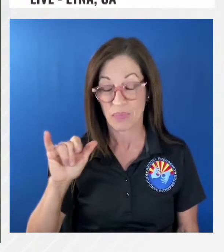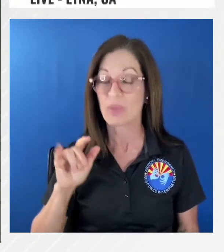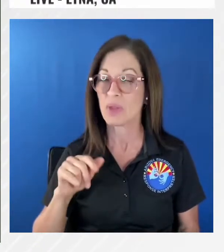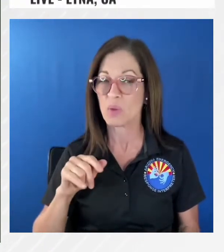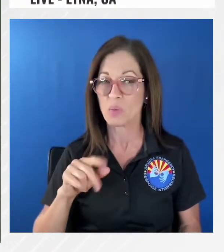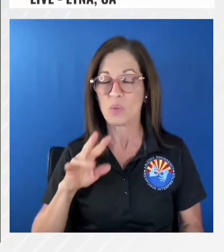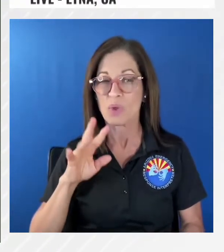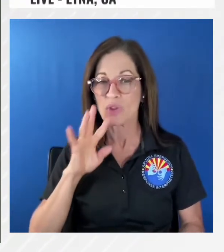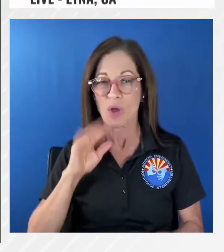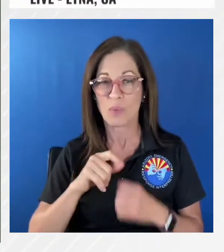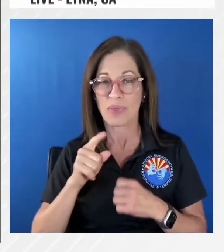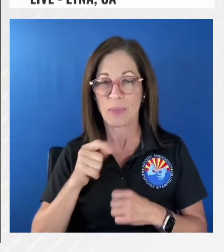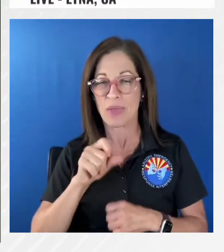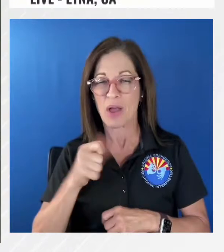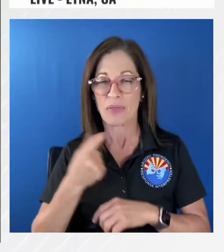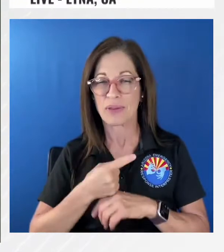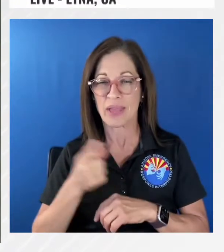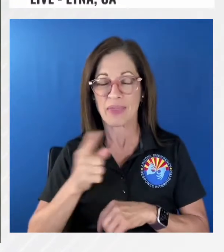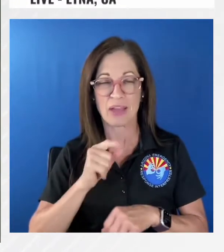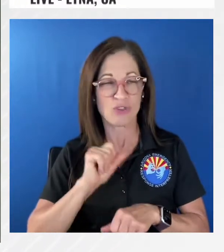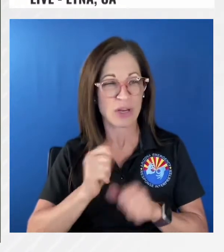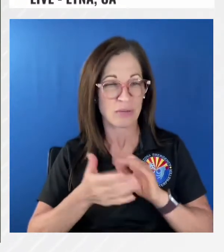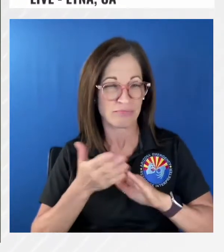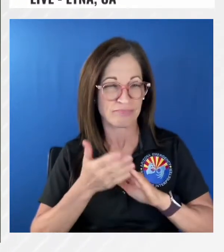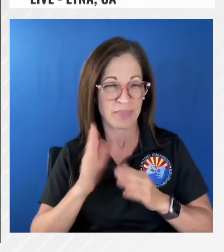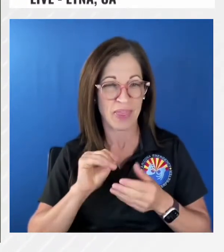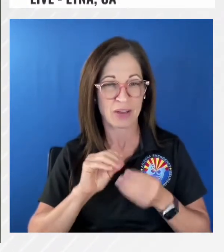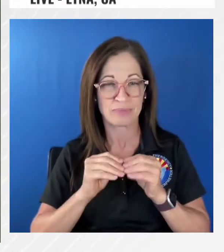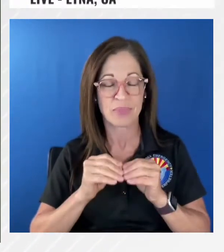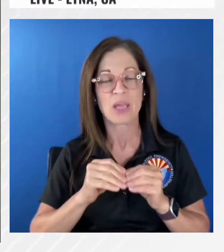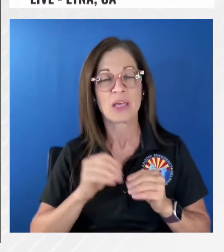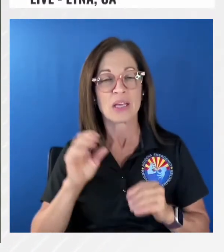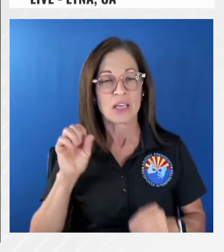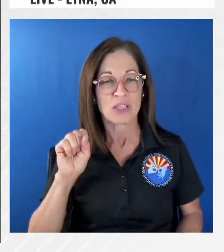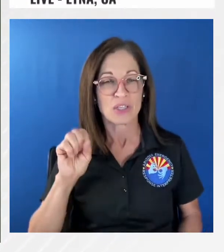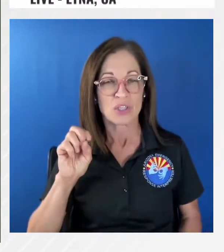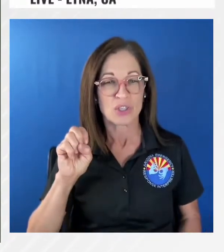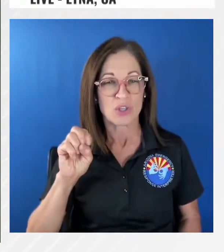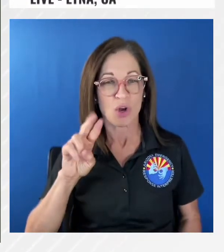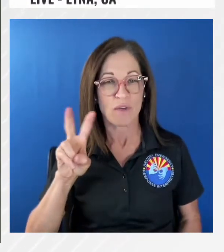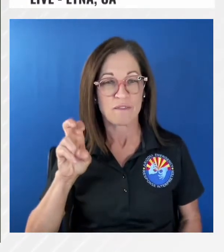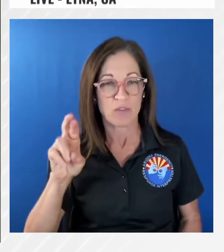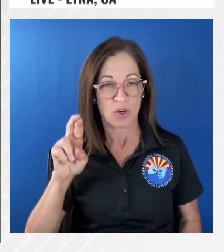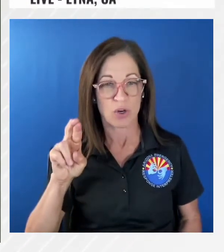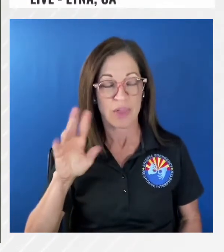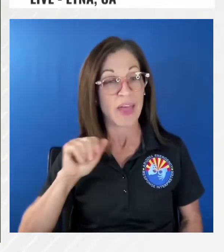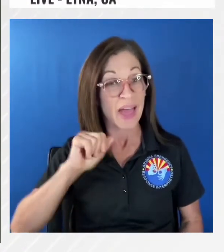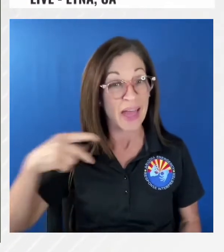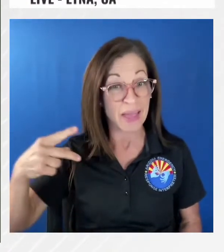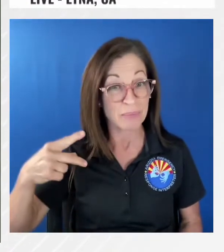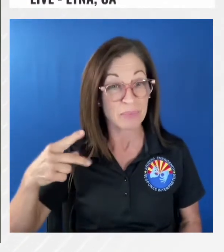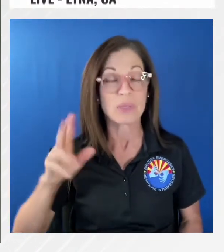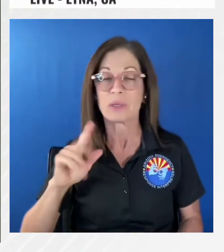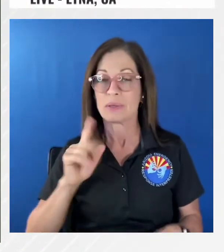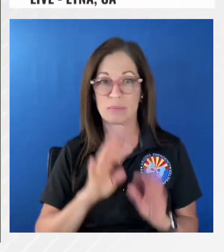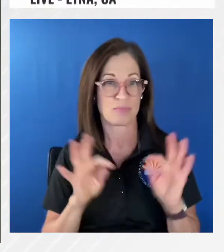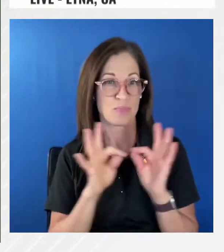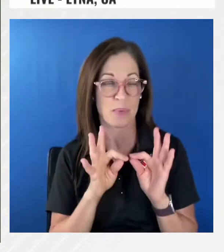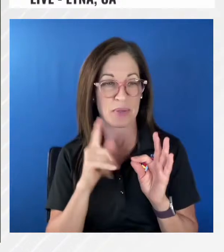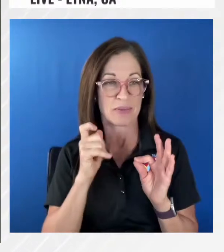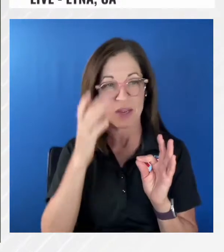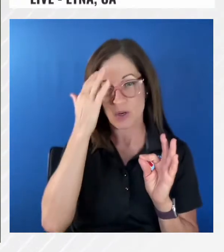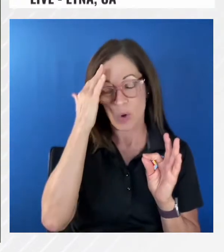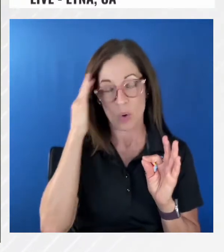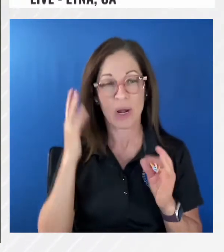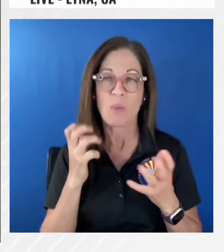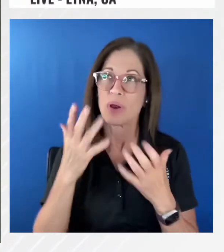their servers. They worked on that kind of that integration, so they're dialed in that heat map. And I want to say to them, thank you.